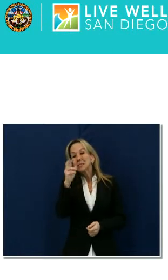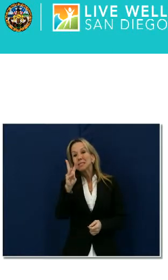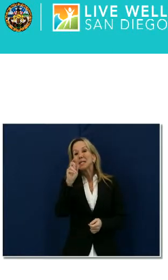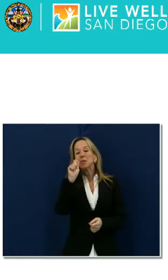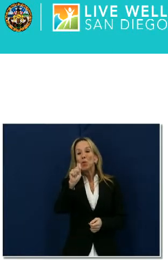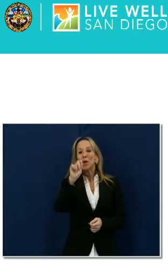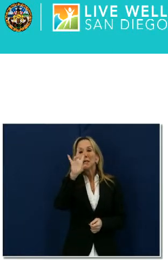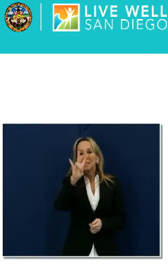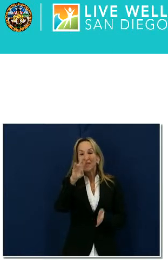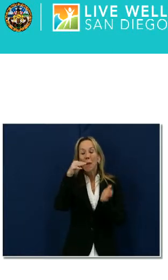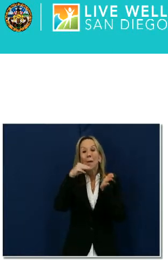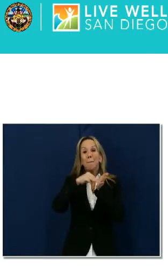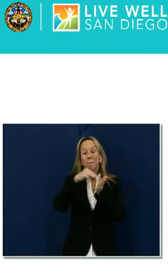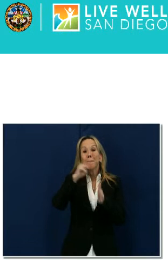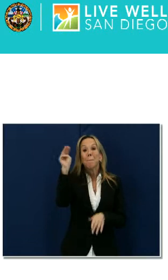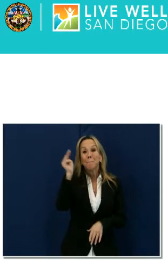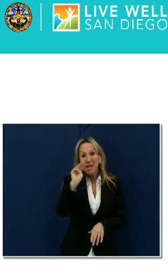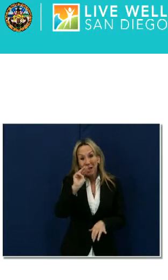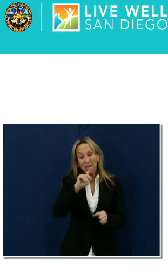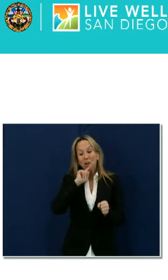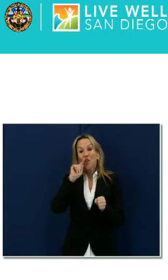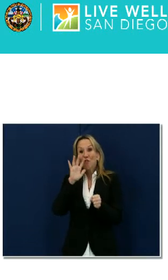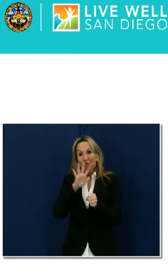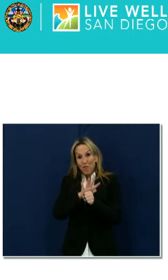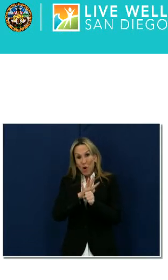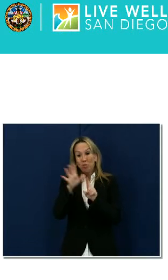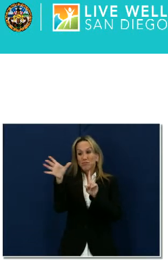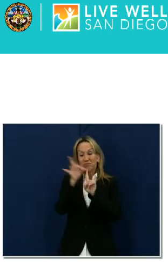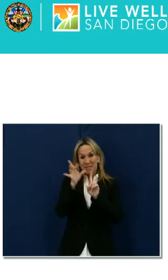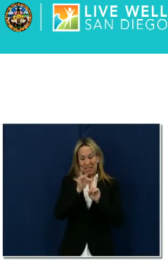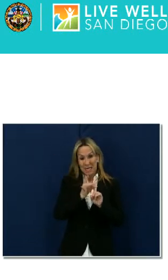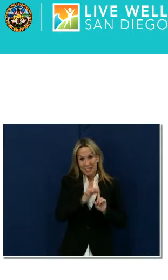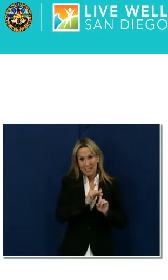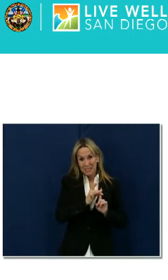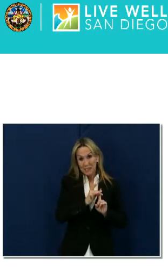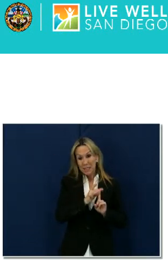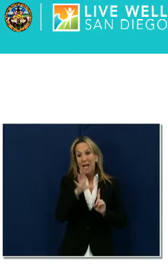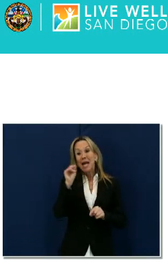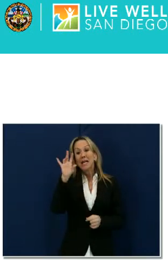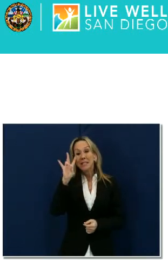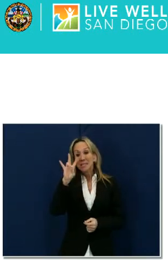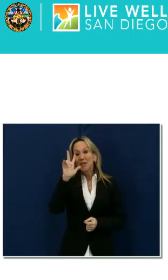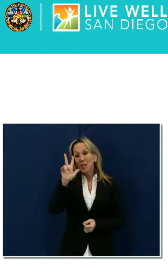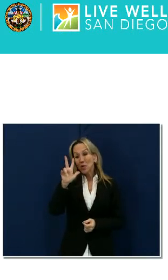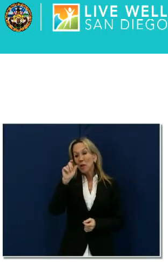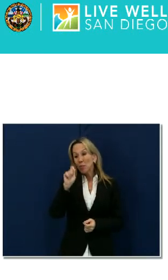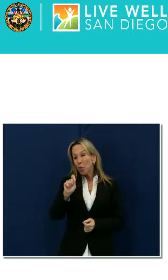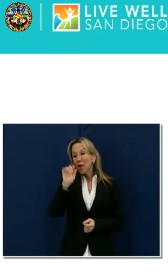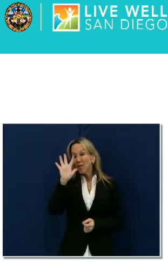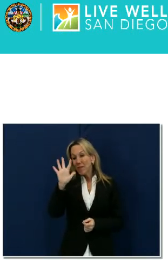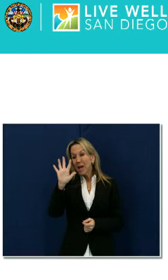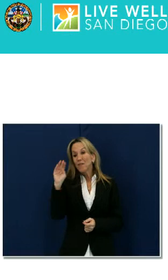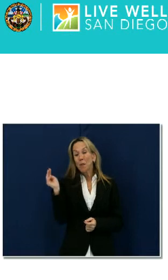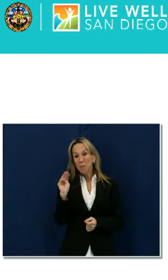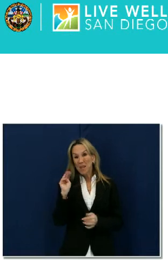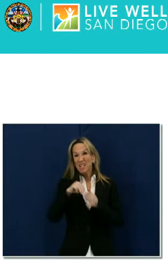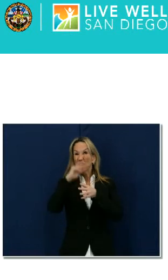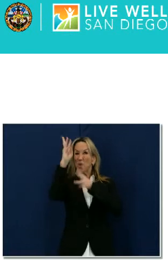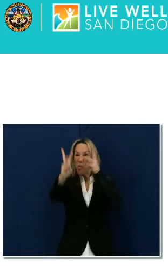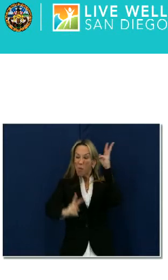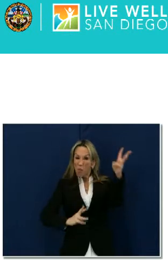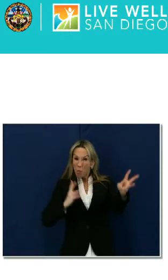16.7 million confirmed cases in the United States and 73.5 million cases